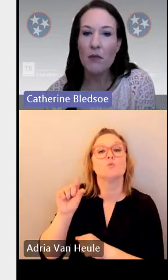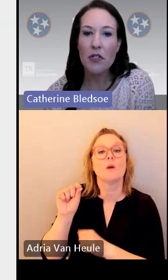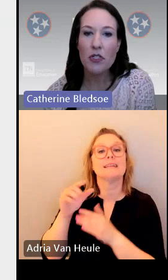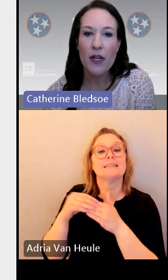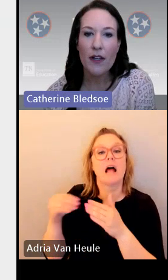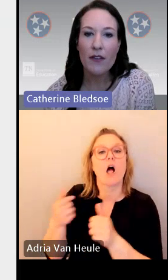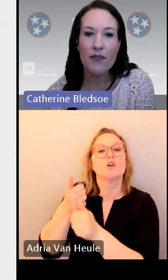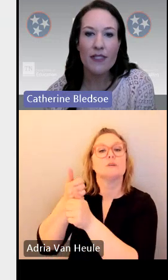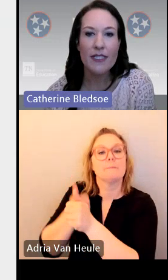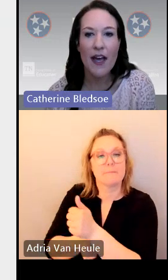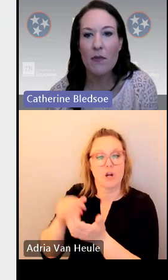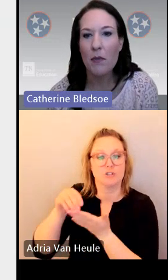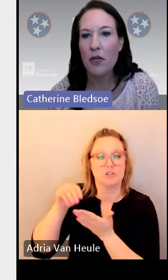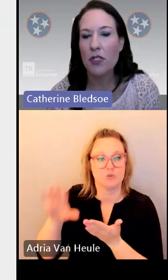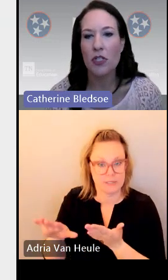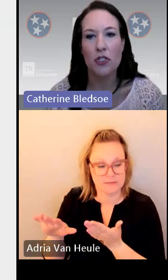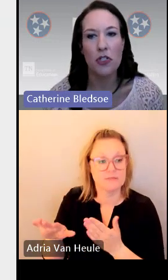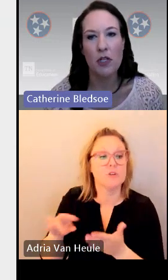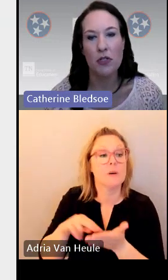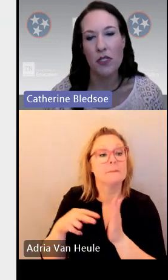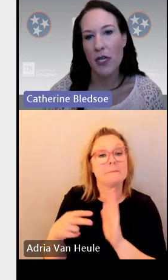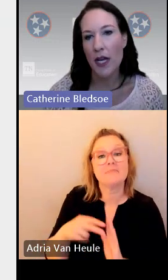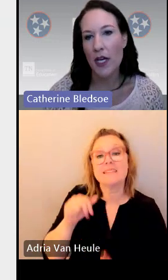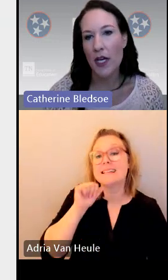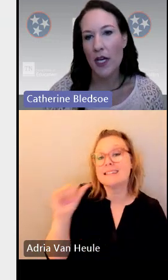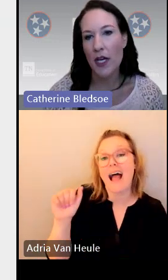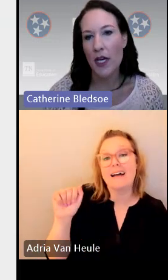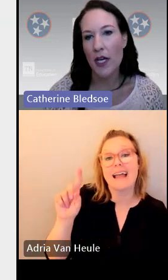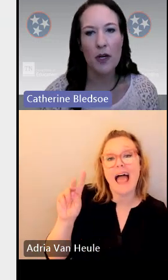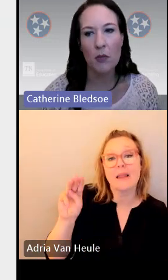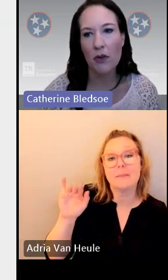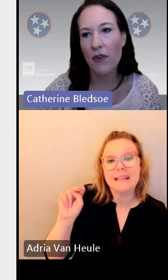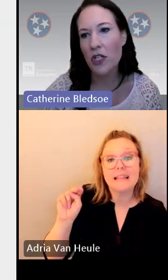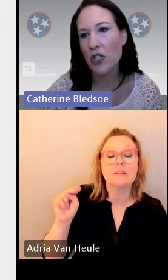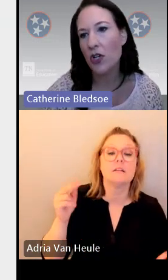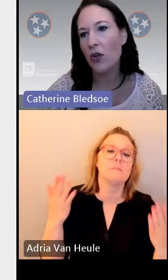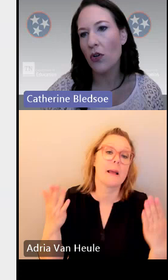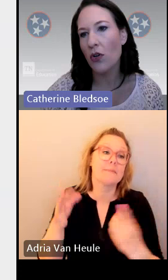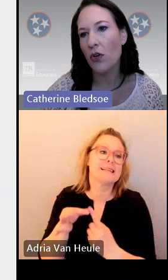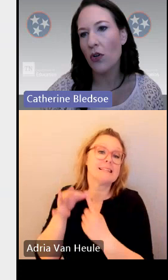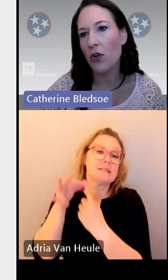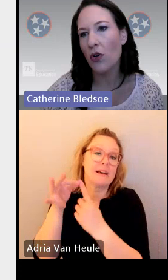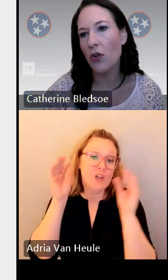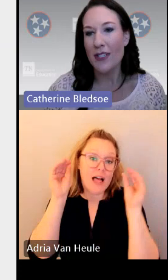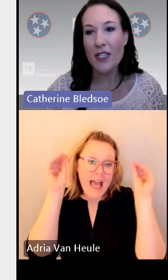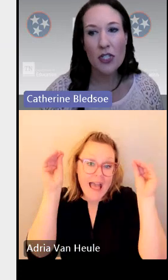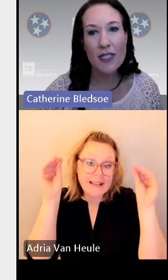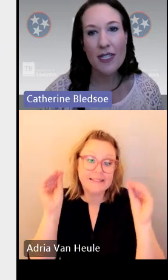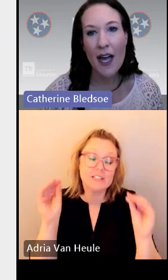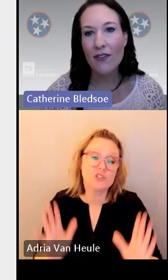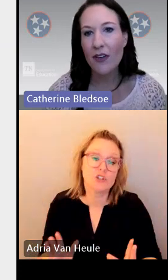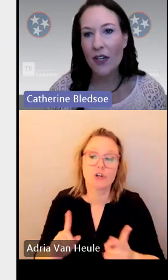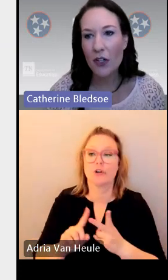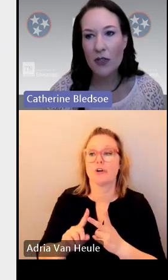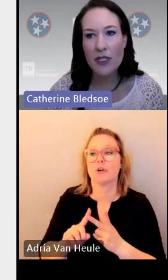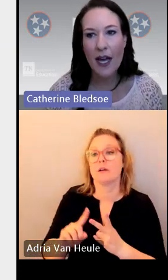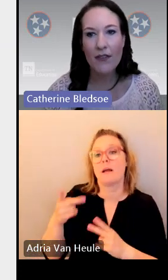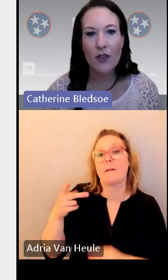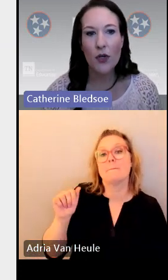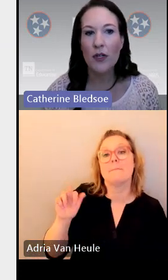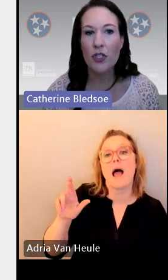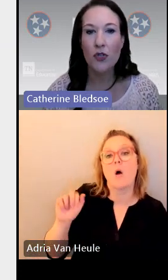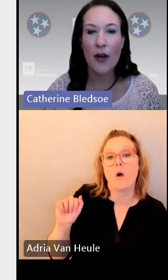So non-administrative staff members, such as your special education teachers, paraprofessionals, transition staff,